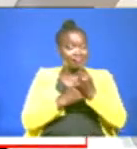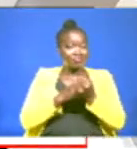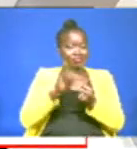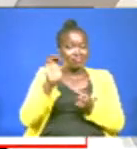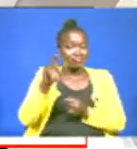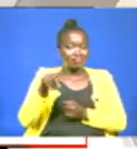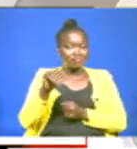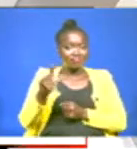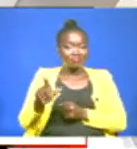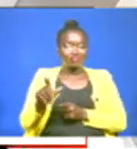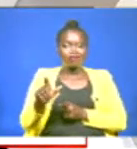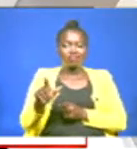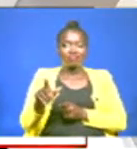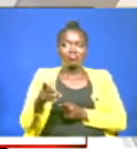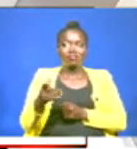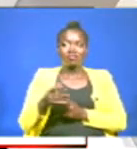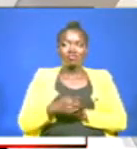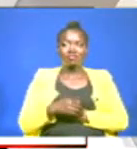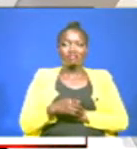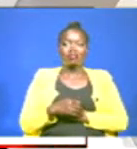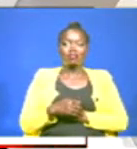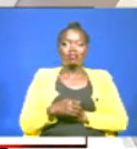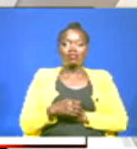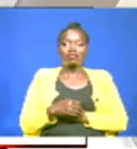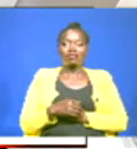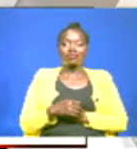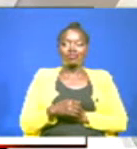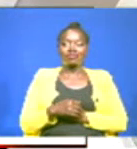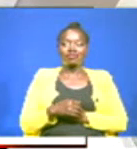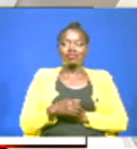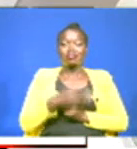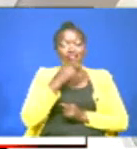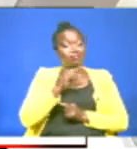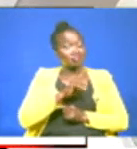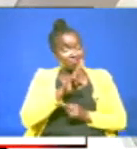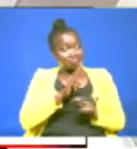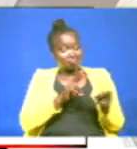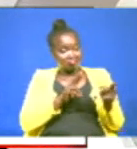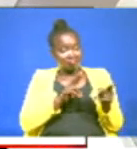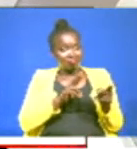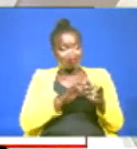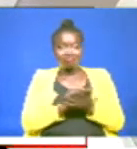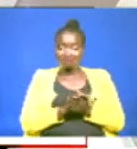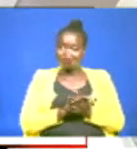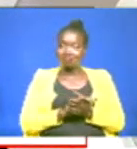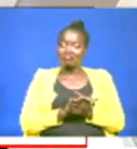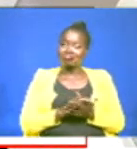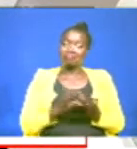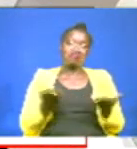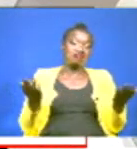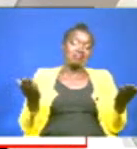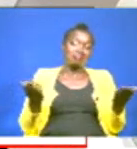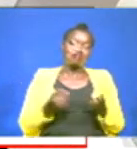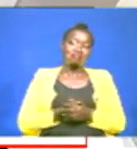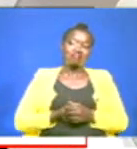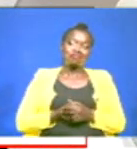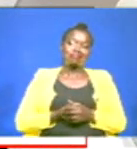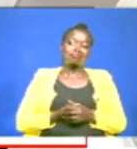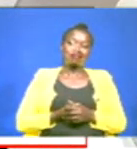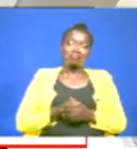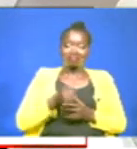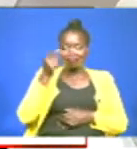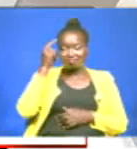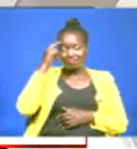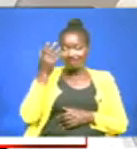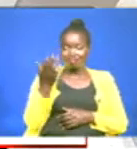League team, I don't know. Please support my team, Manchester United. Oh, Man U? Yes. Oh, okay. All right. So, I'll consider that. Thank you, Maracuete.